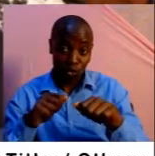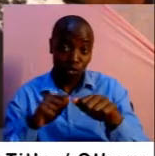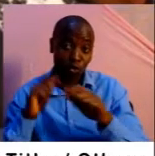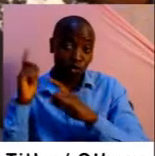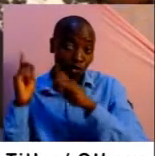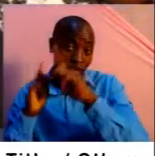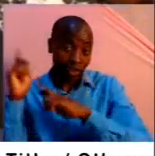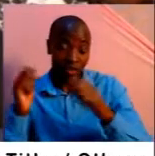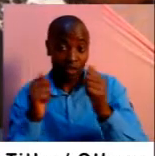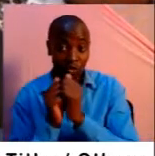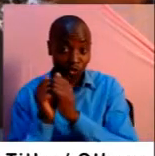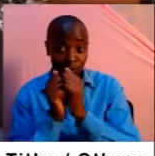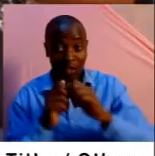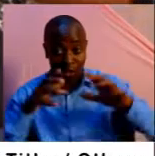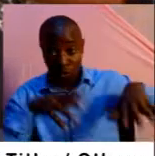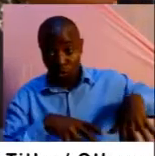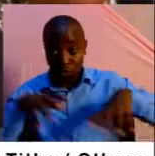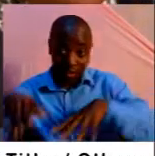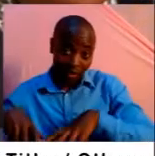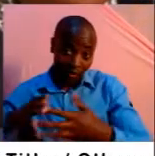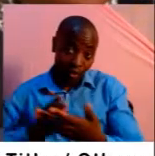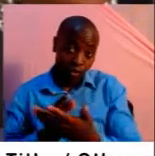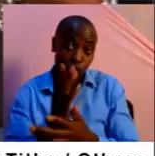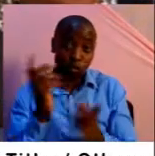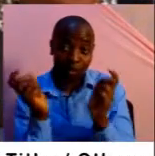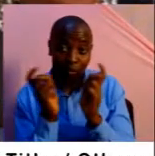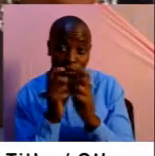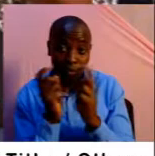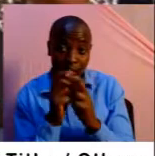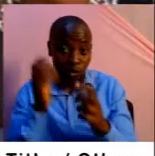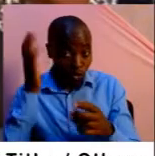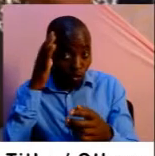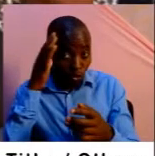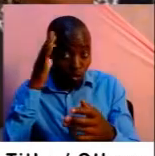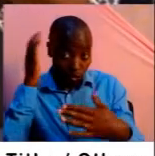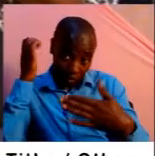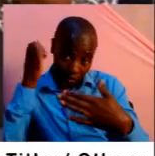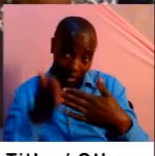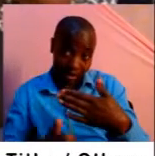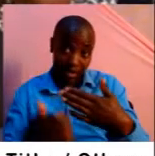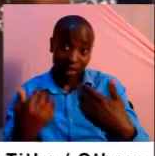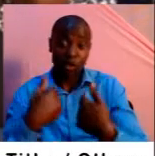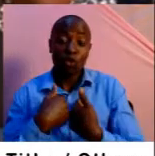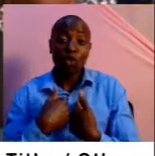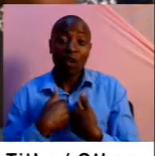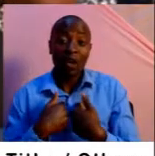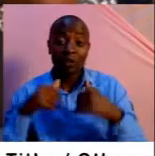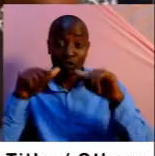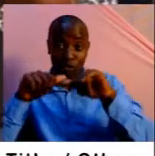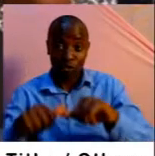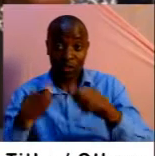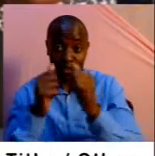You're willing to endure through the thing. Because you know the ultimate is that you have committed to stay with this